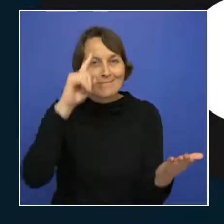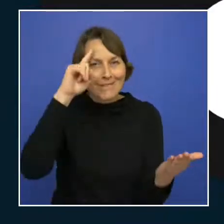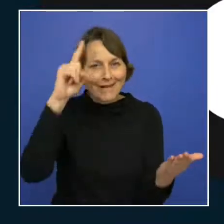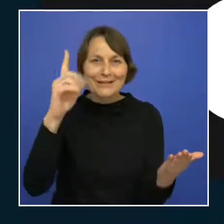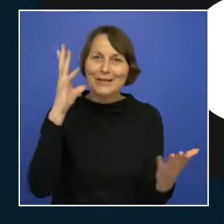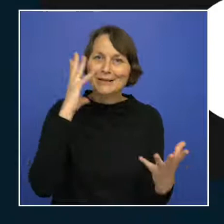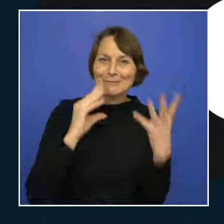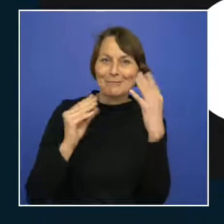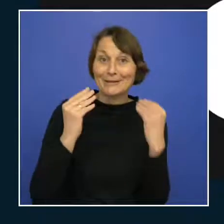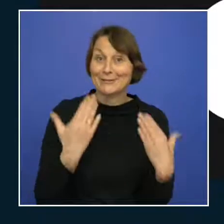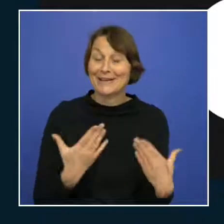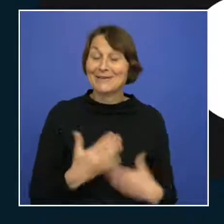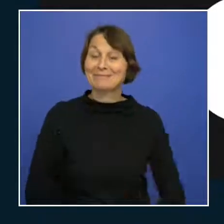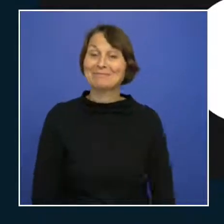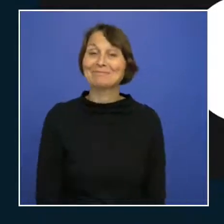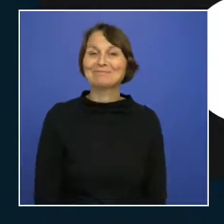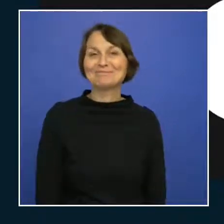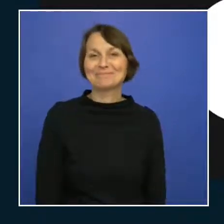today.